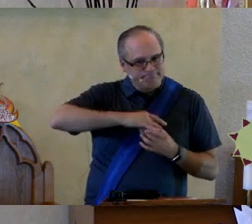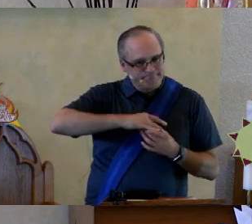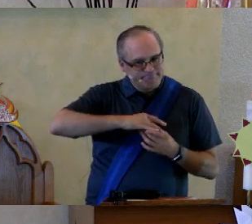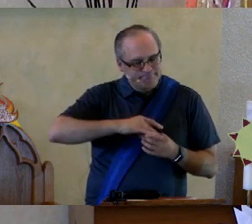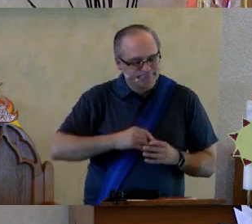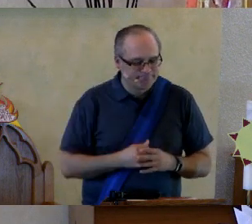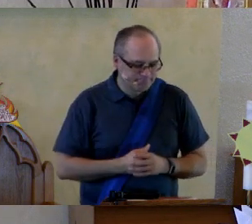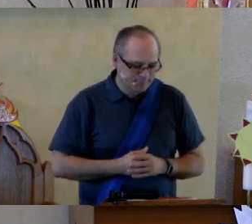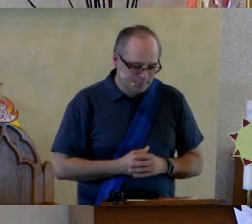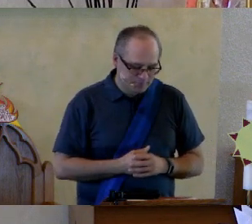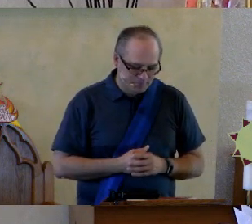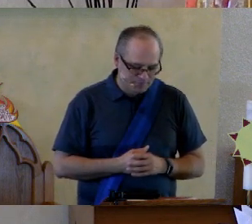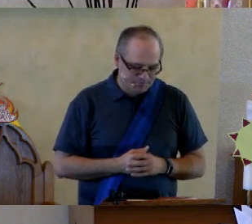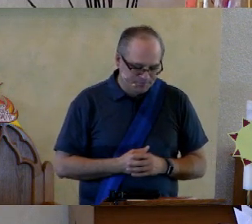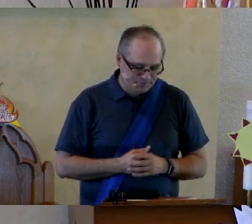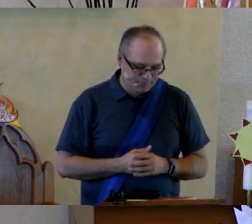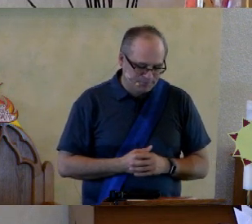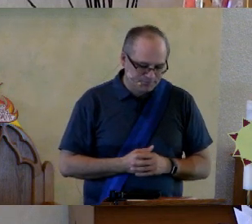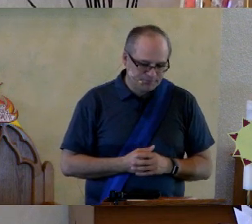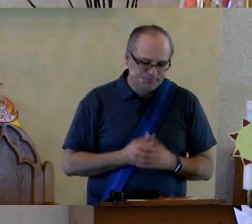And we're going to enjoy our breath